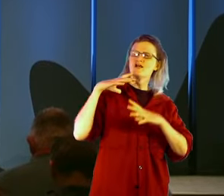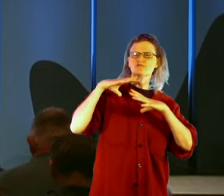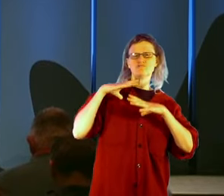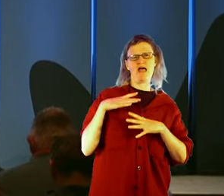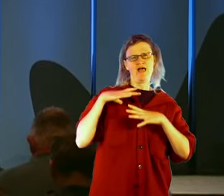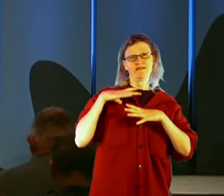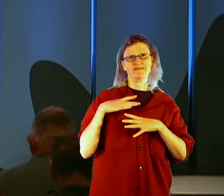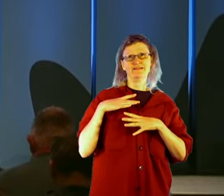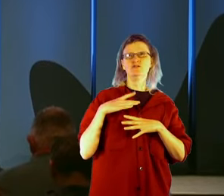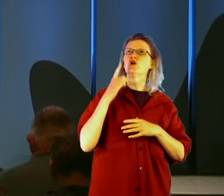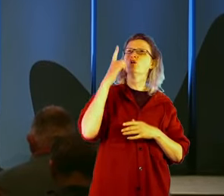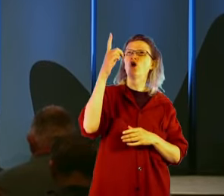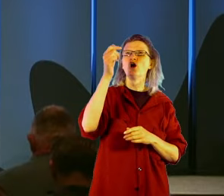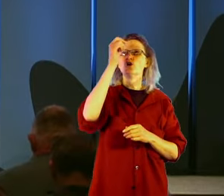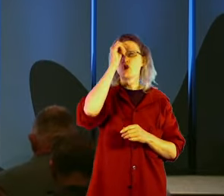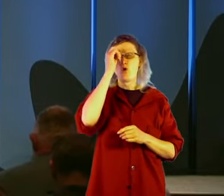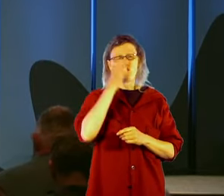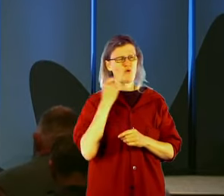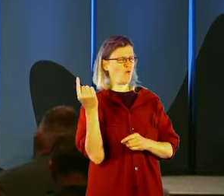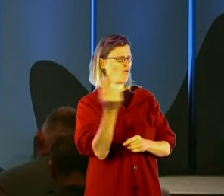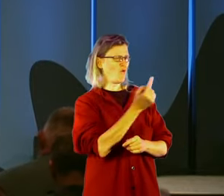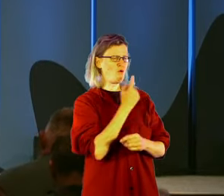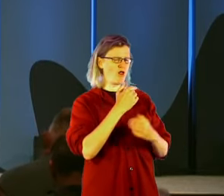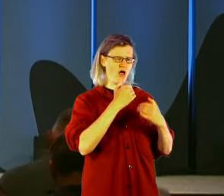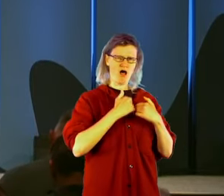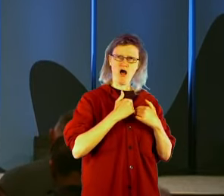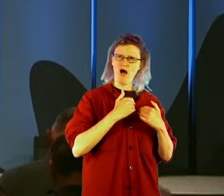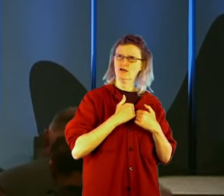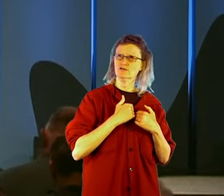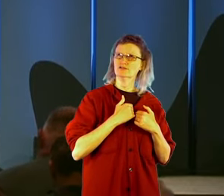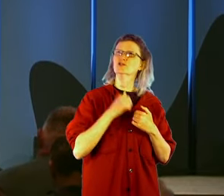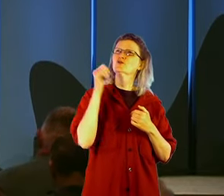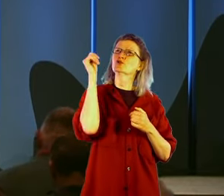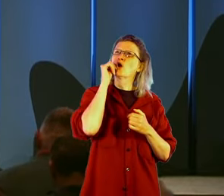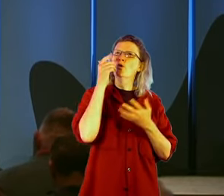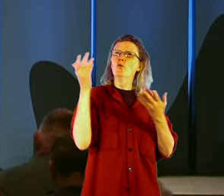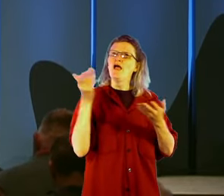all of our hearts. You know exactly where we are in life, where we are before you.